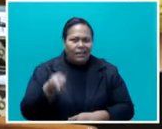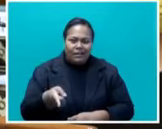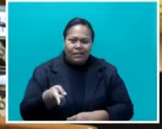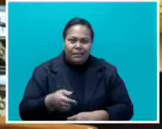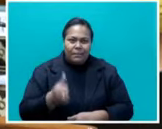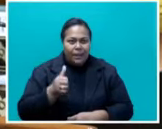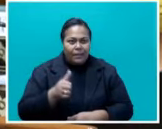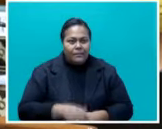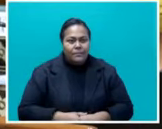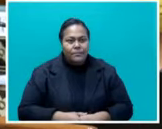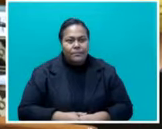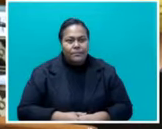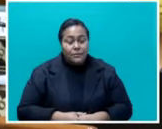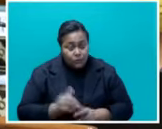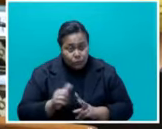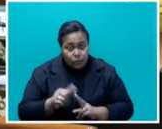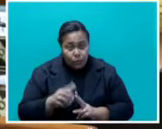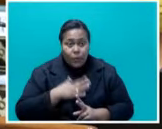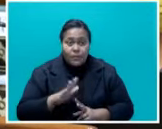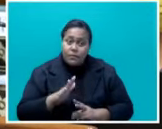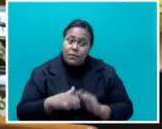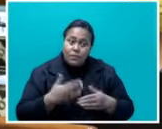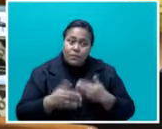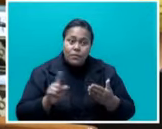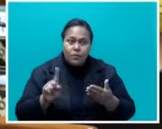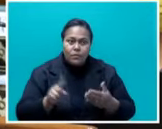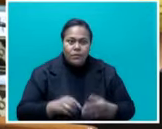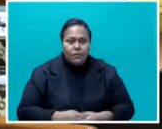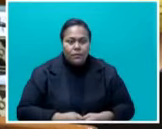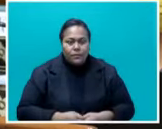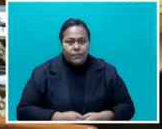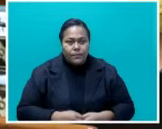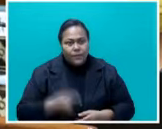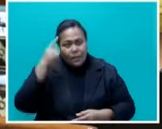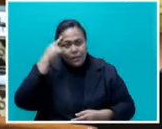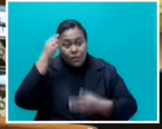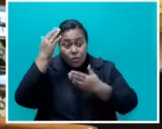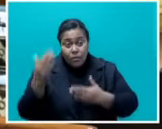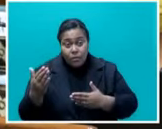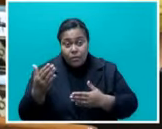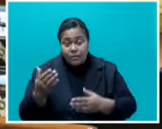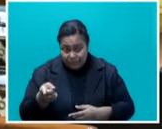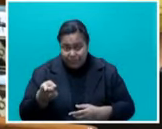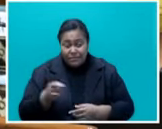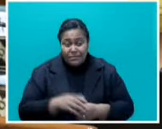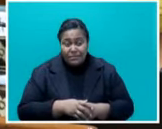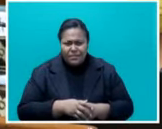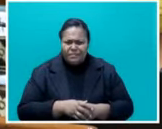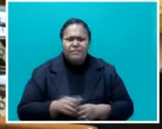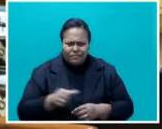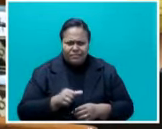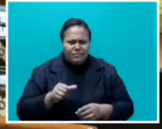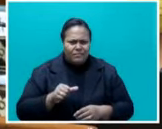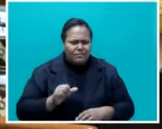me say this also, Mr. Speaker, and I think Honorable Gavoka is right. This is lawmaking by ambush, and